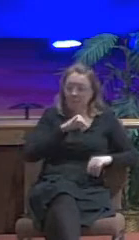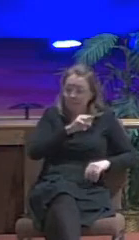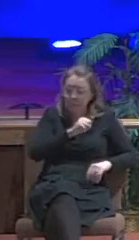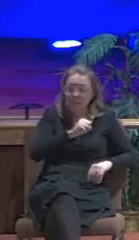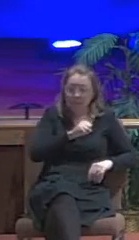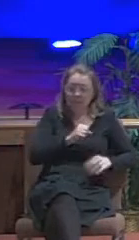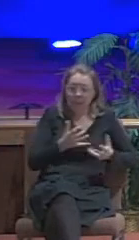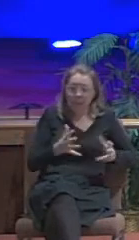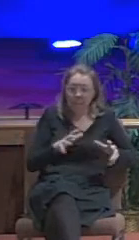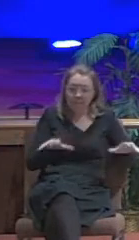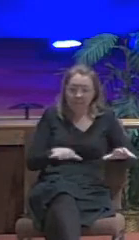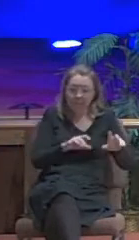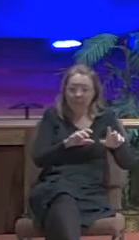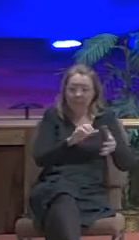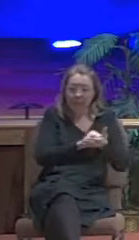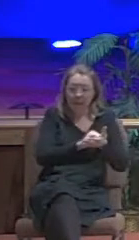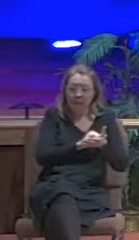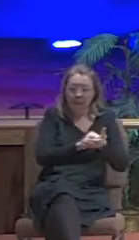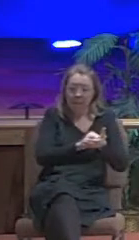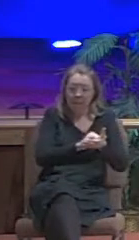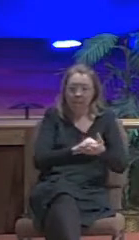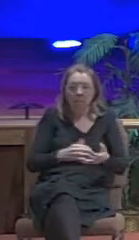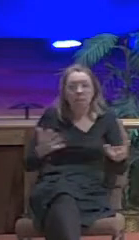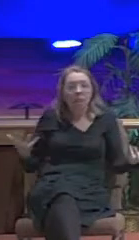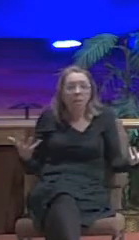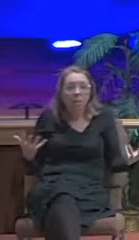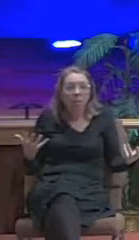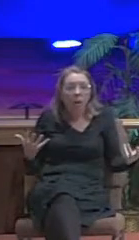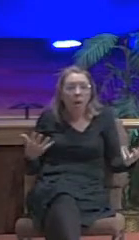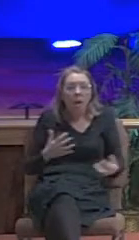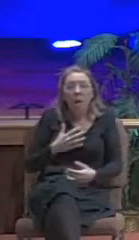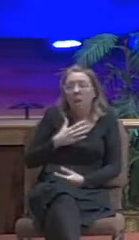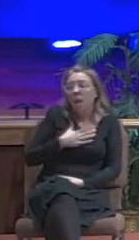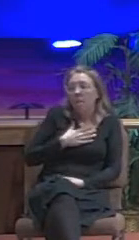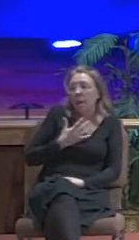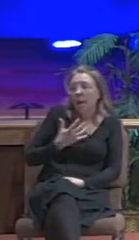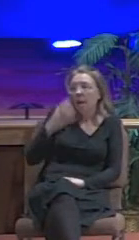But what do we do? Well, Micah did.